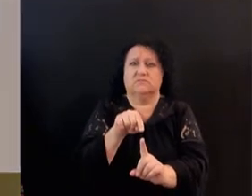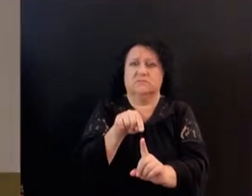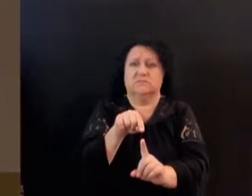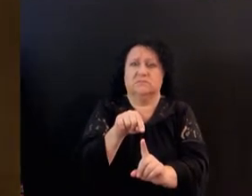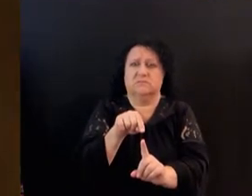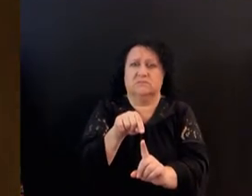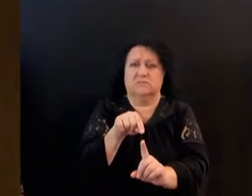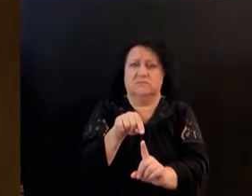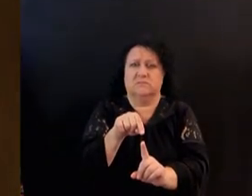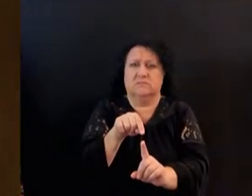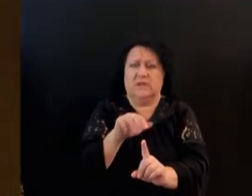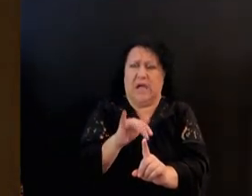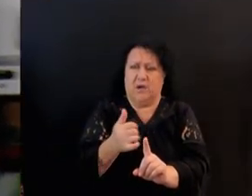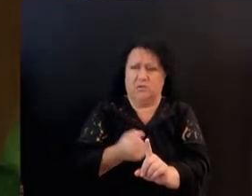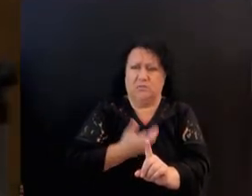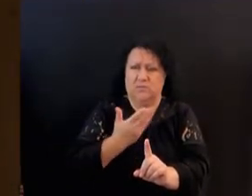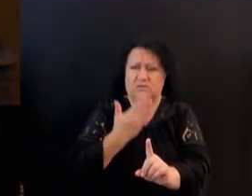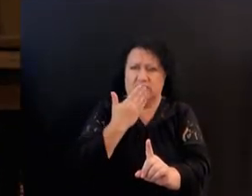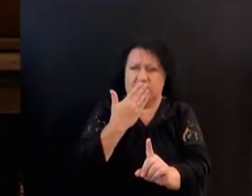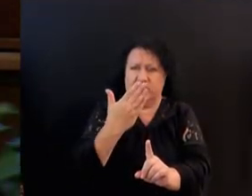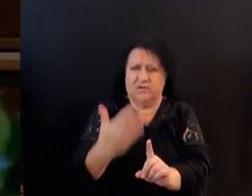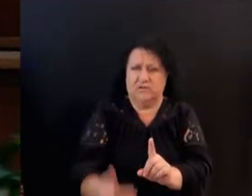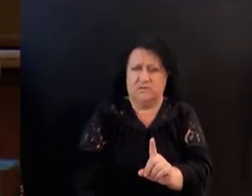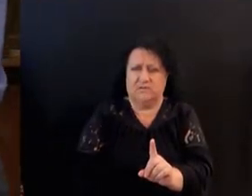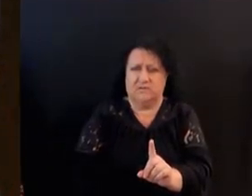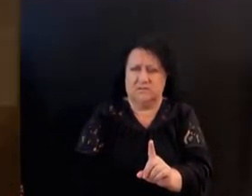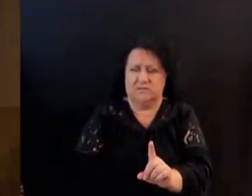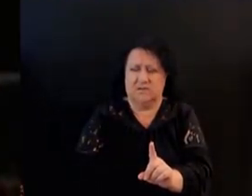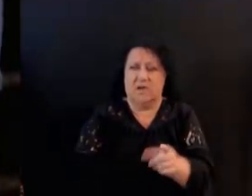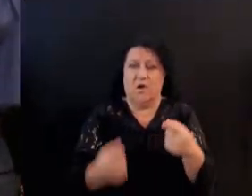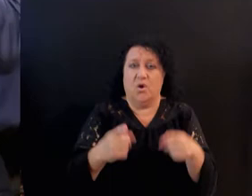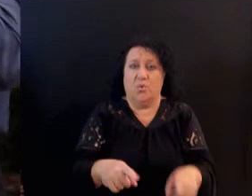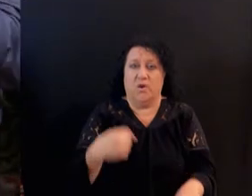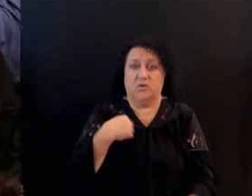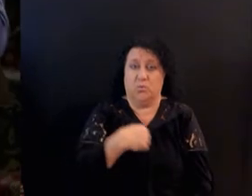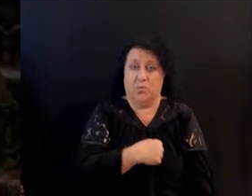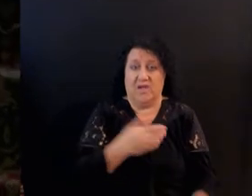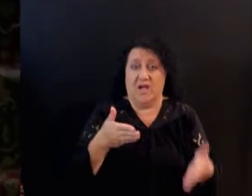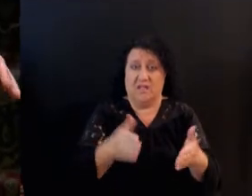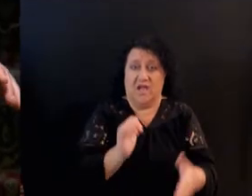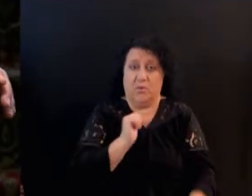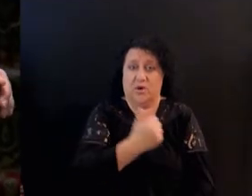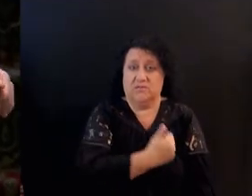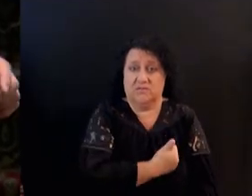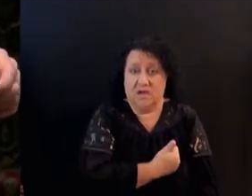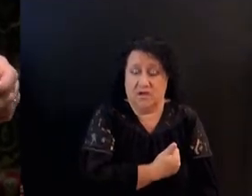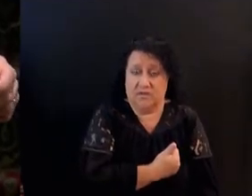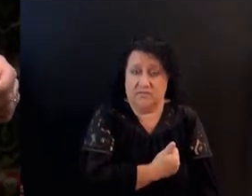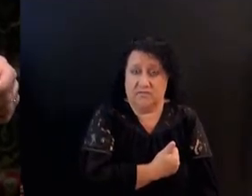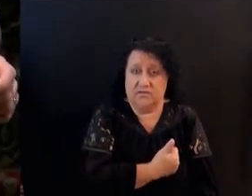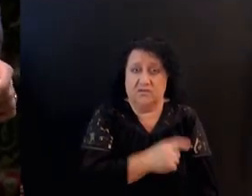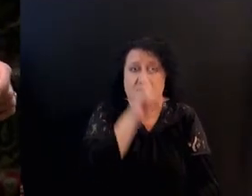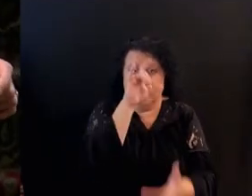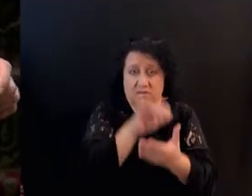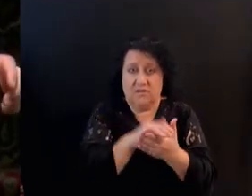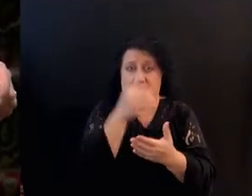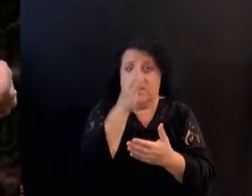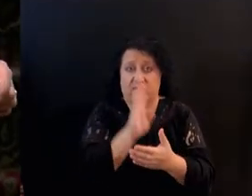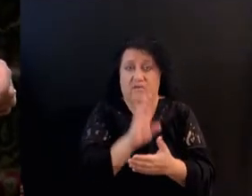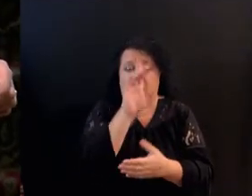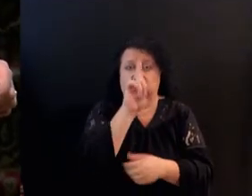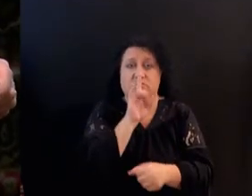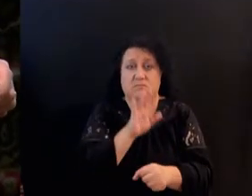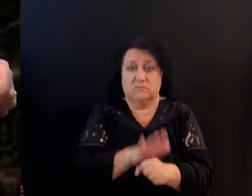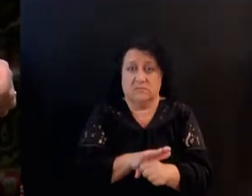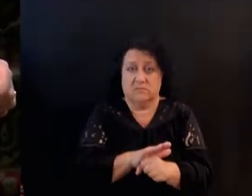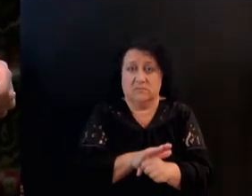When we allow ourselves to take God at his word, that he is the